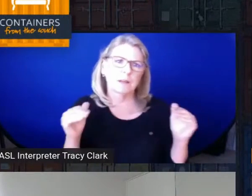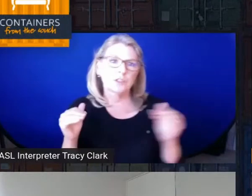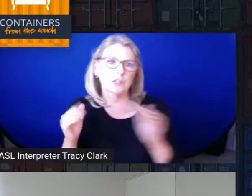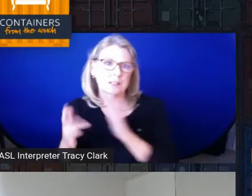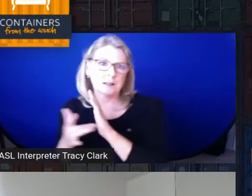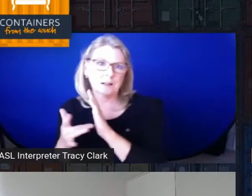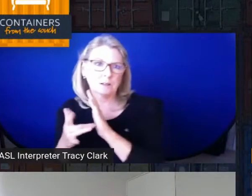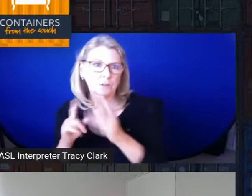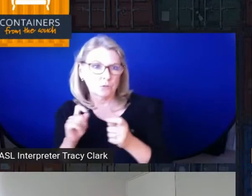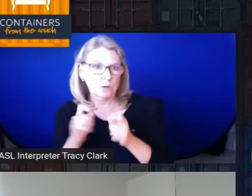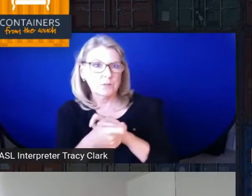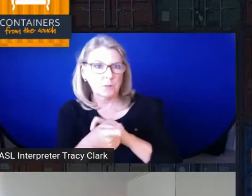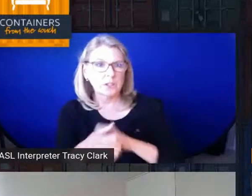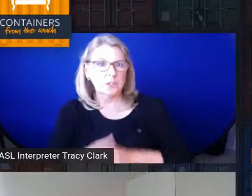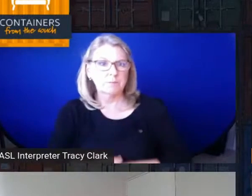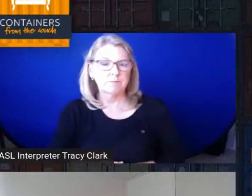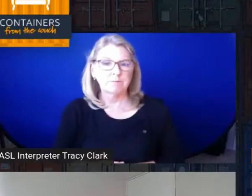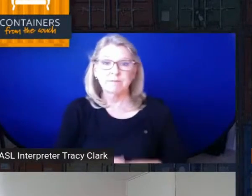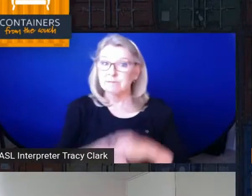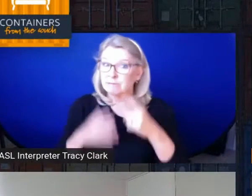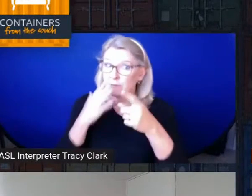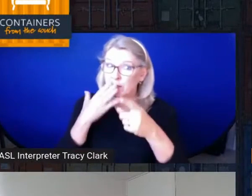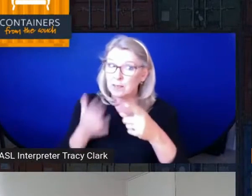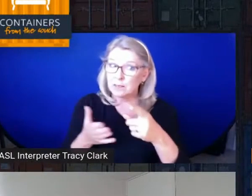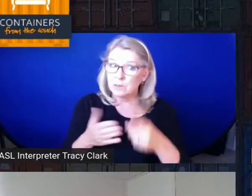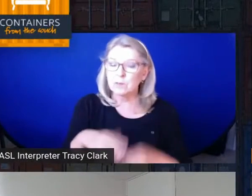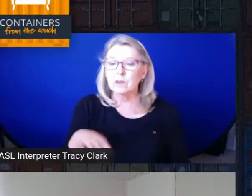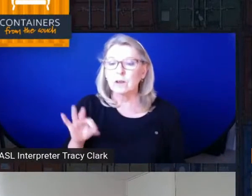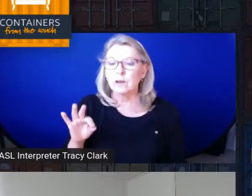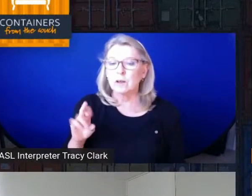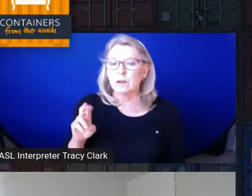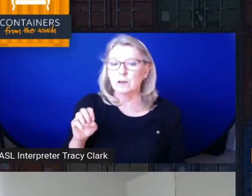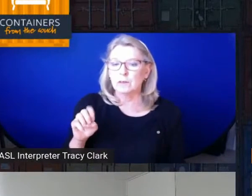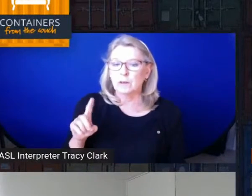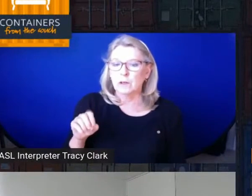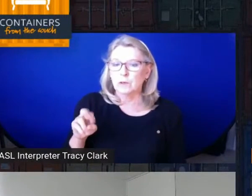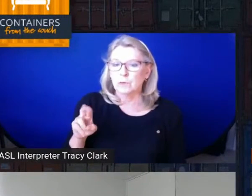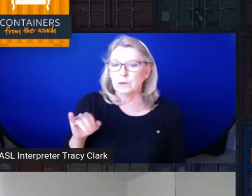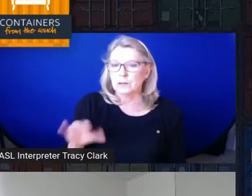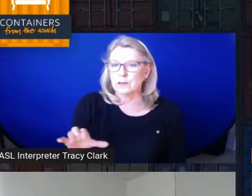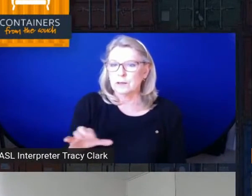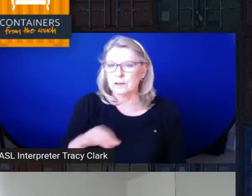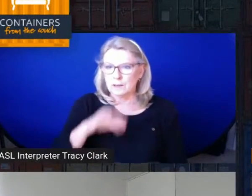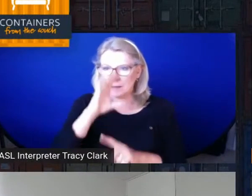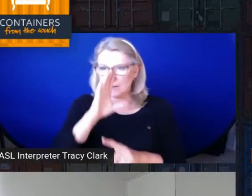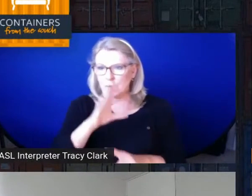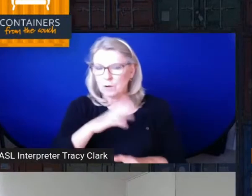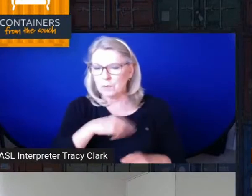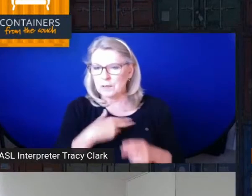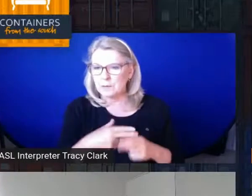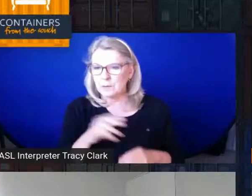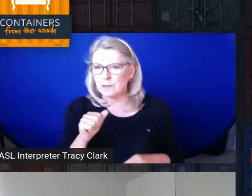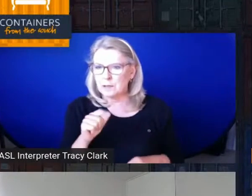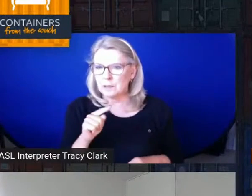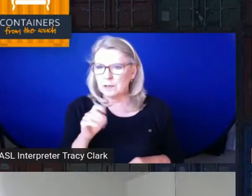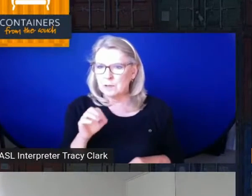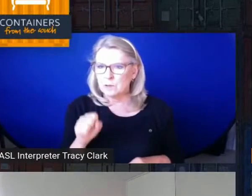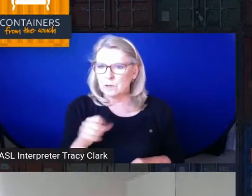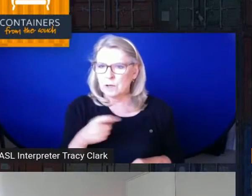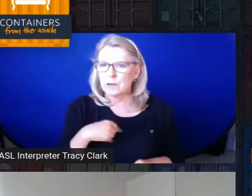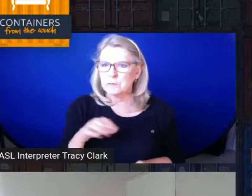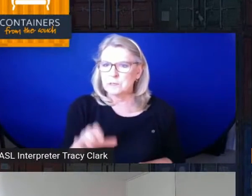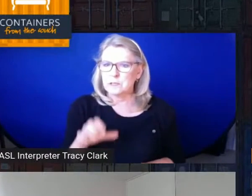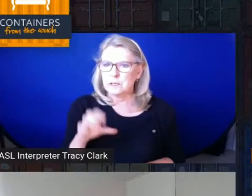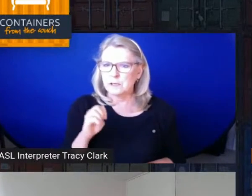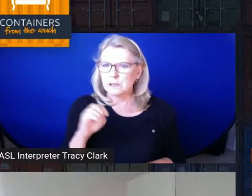that, Zachary. Frederick, I'll turn it over to you. Yes, hello everybody. So Frederick Maliki, I'm a CTO for the